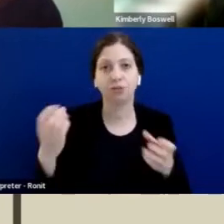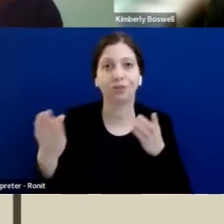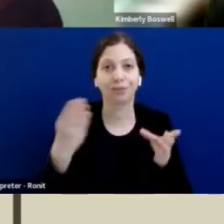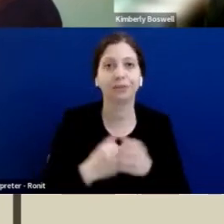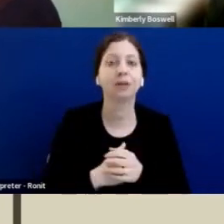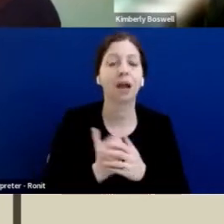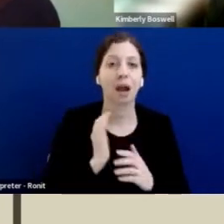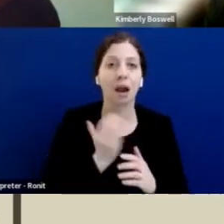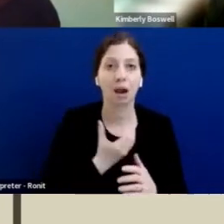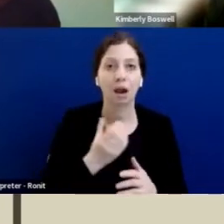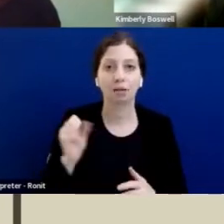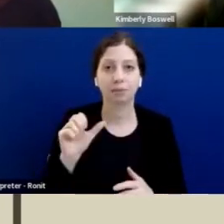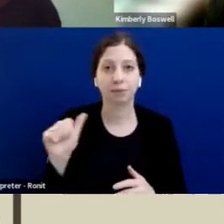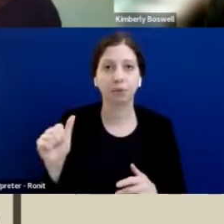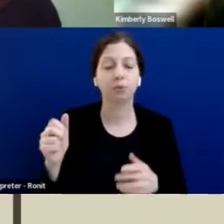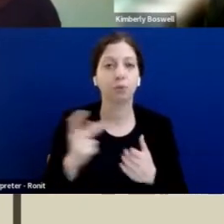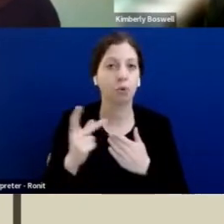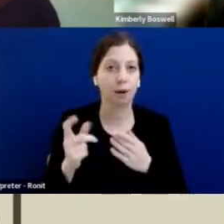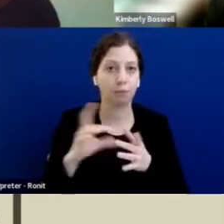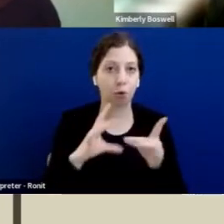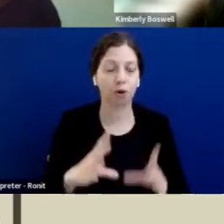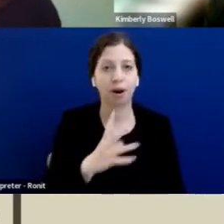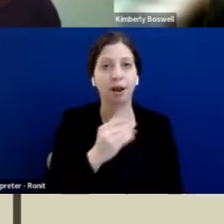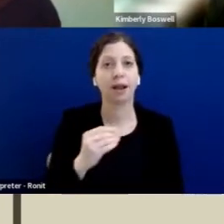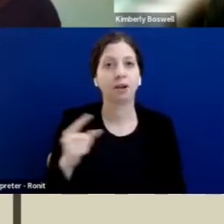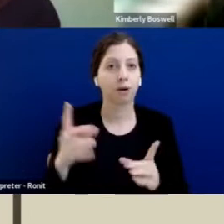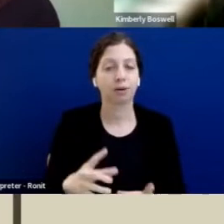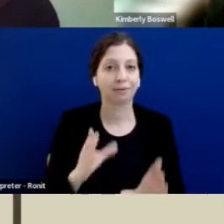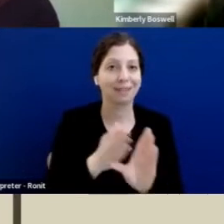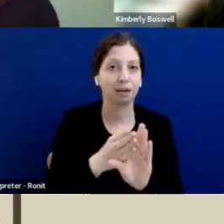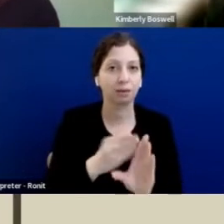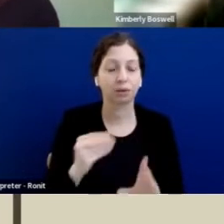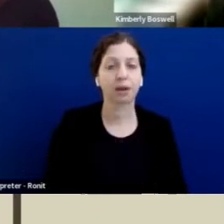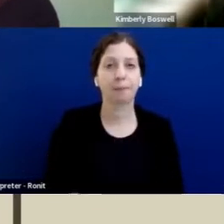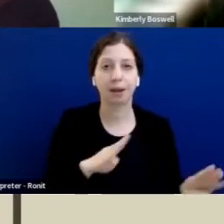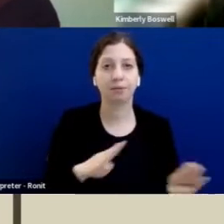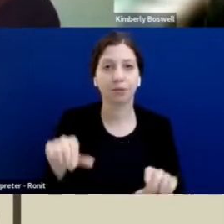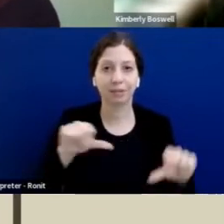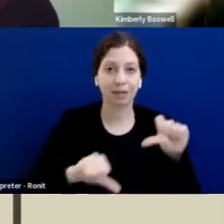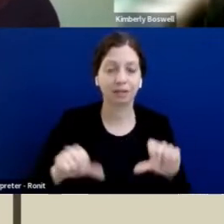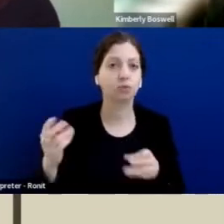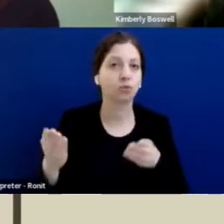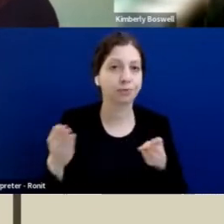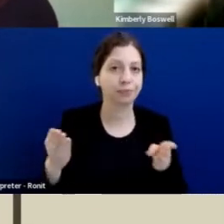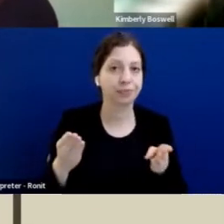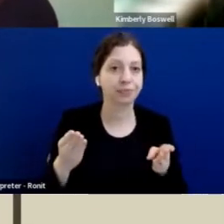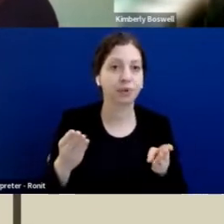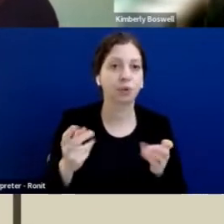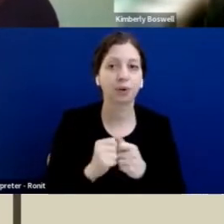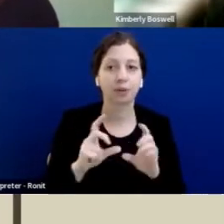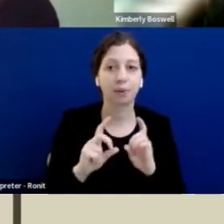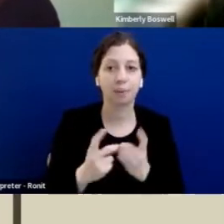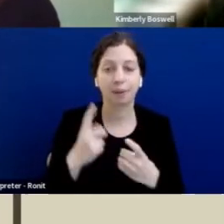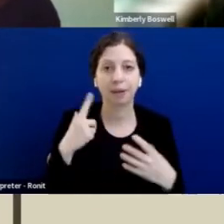our Substance Use Program Coordinator, and the Director of Psychological and Behavioral Sciences Services there with the Department of Mental